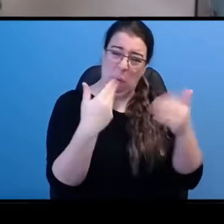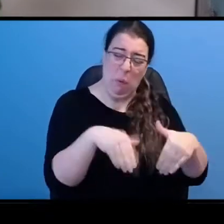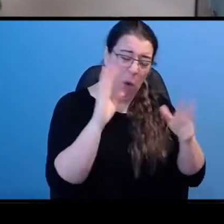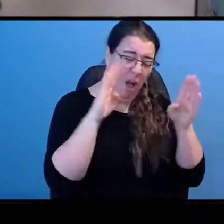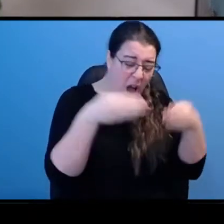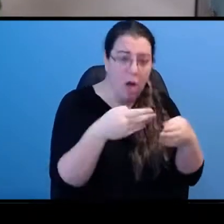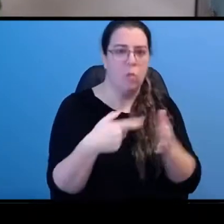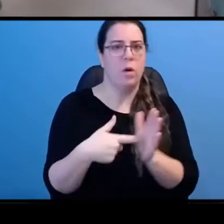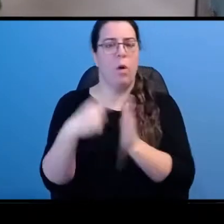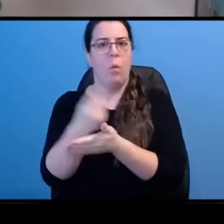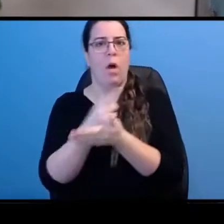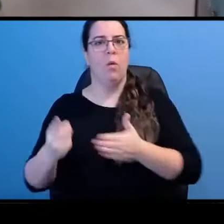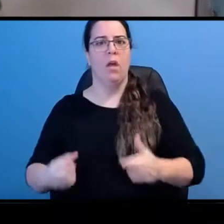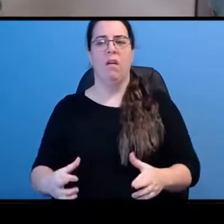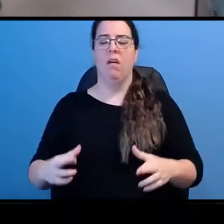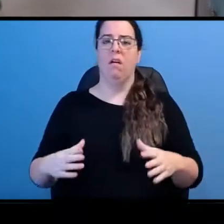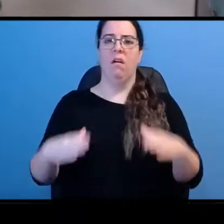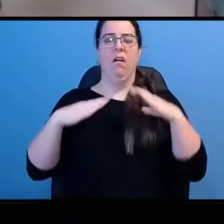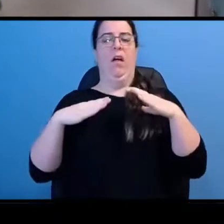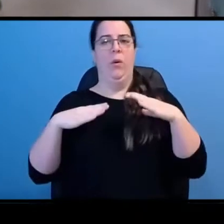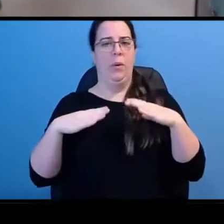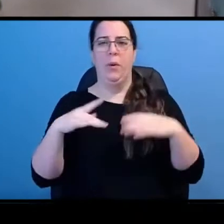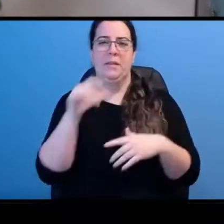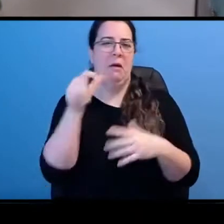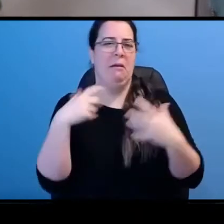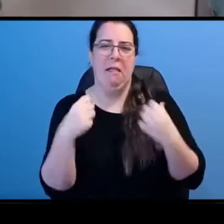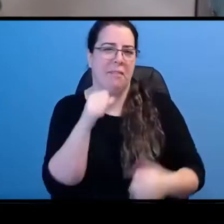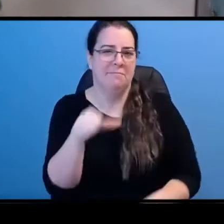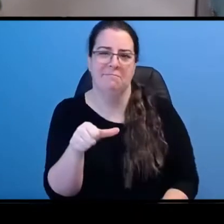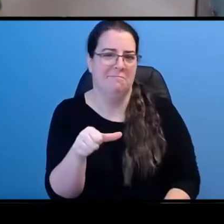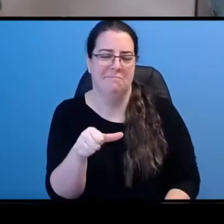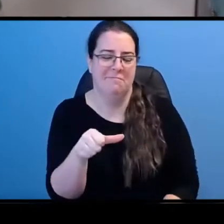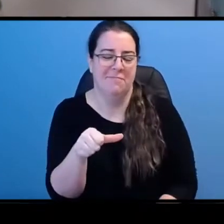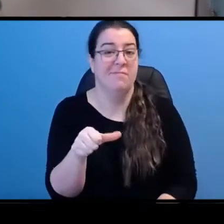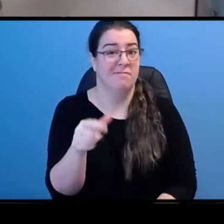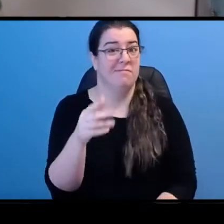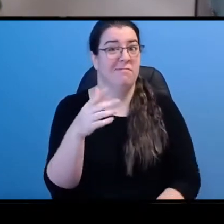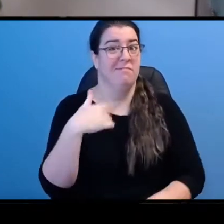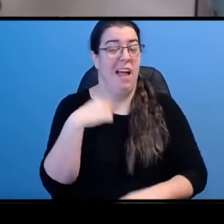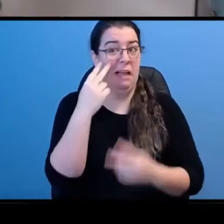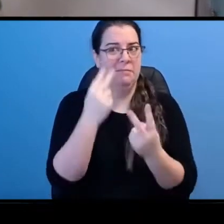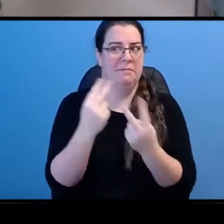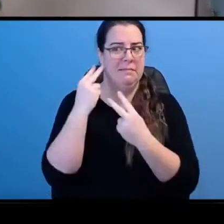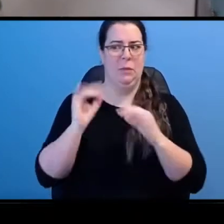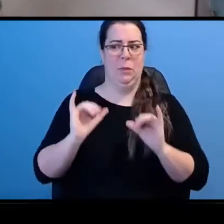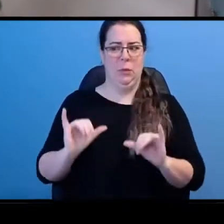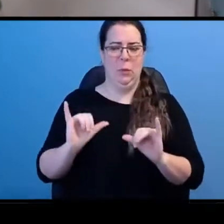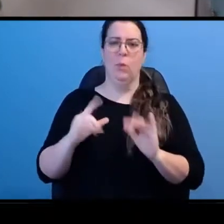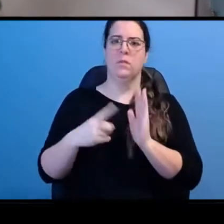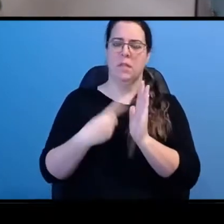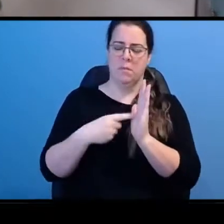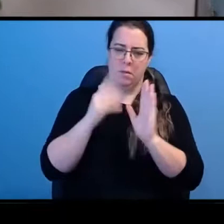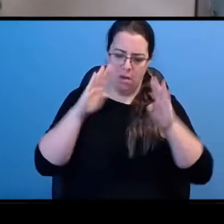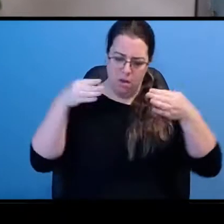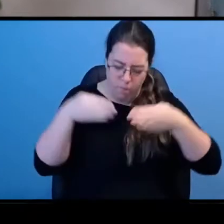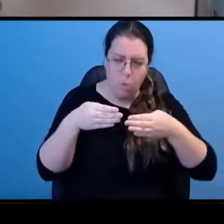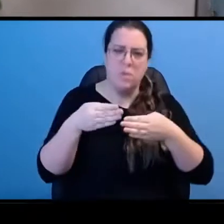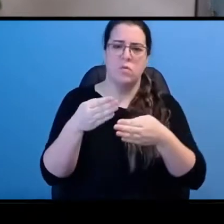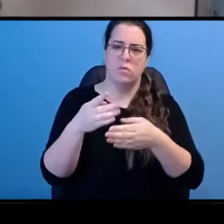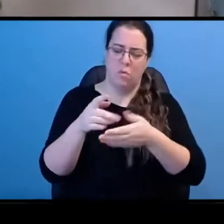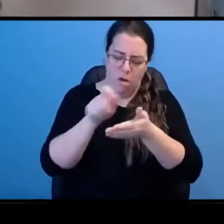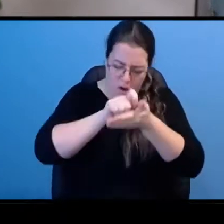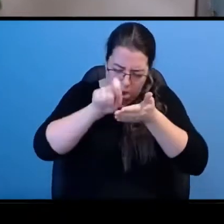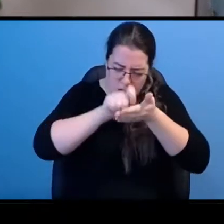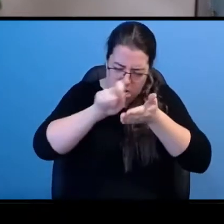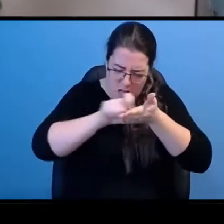I know that I've been in the position where I've felt that way after I've written some really hefty grants. And it's been like a very